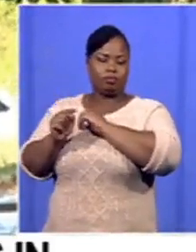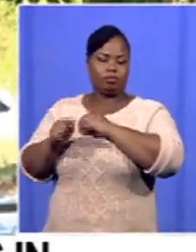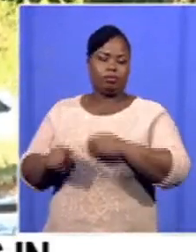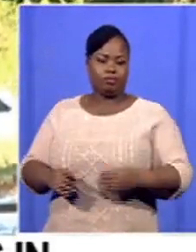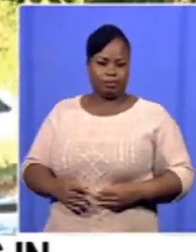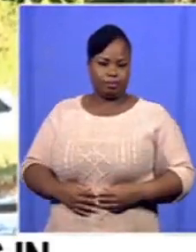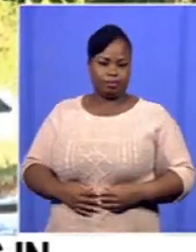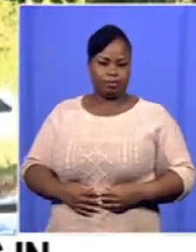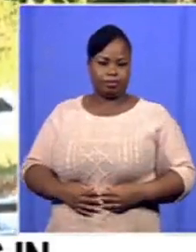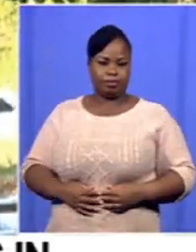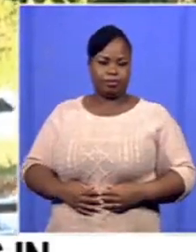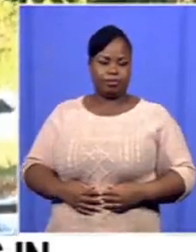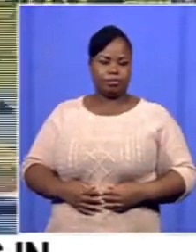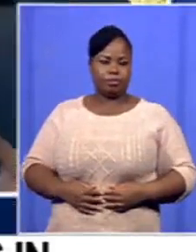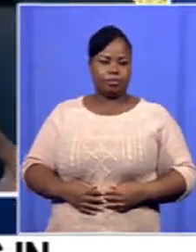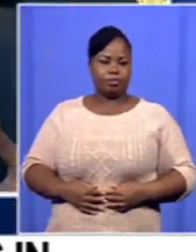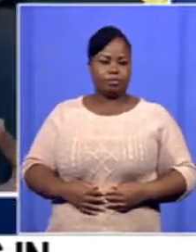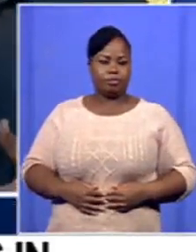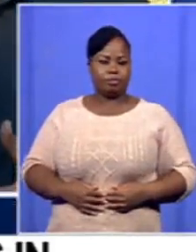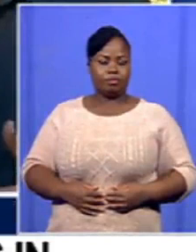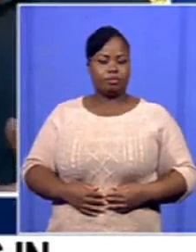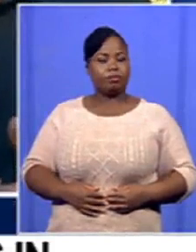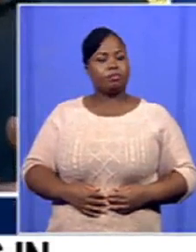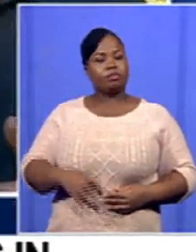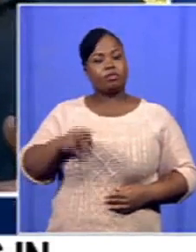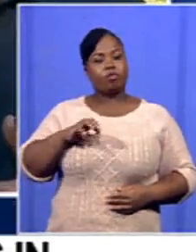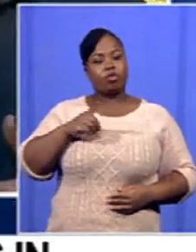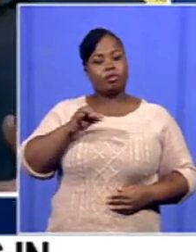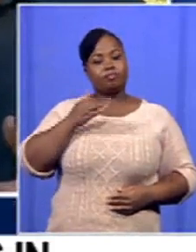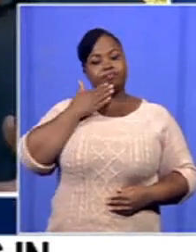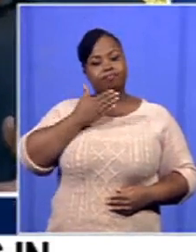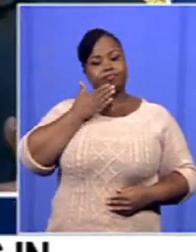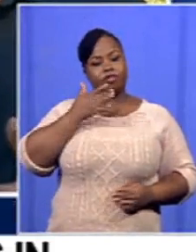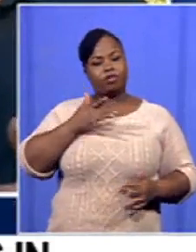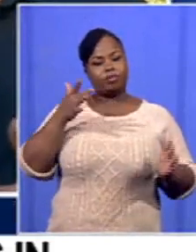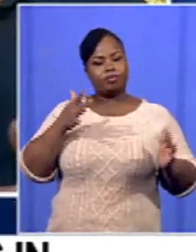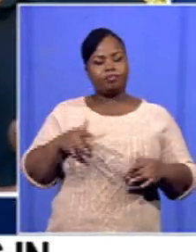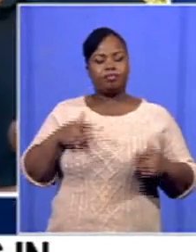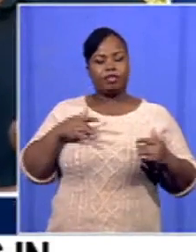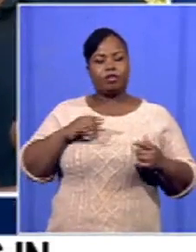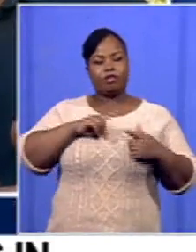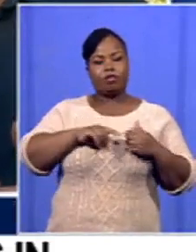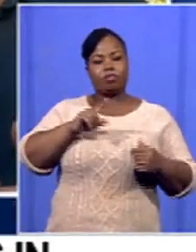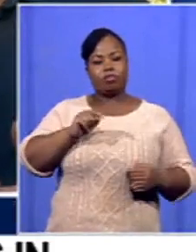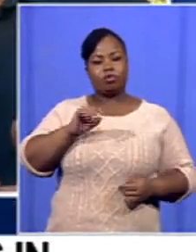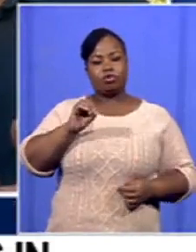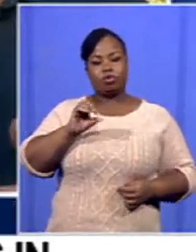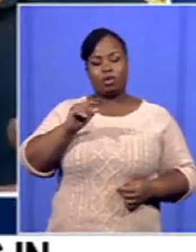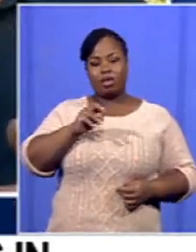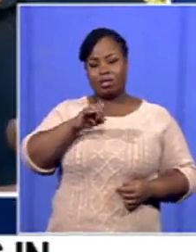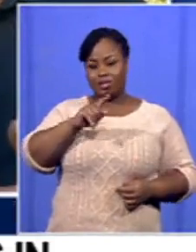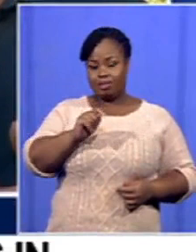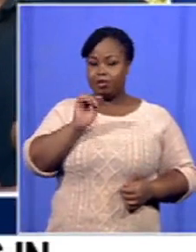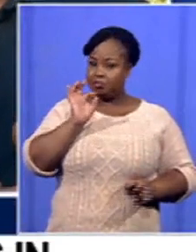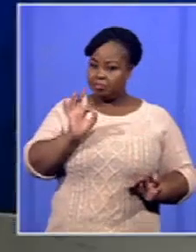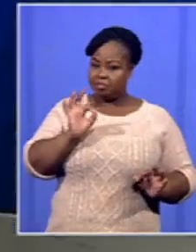infrastructure. Back to you in studio, Griselda. Mlondi, thank you very much indeed. Live to us from Tongaat. Definitely a move